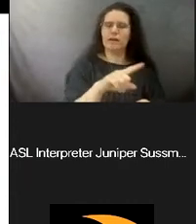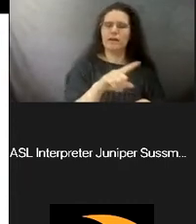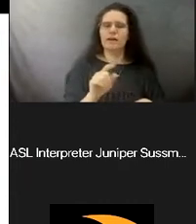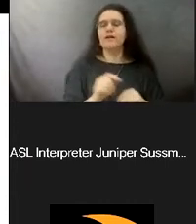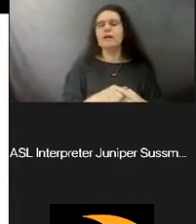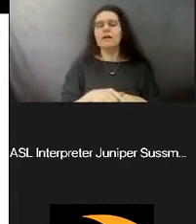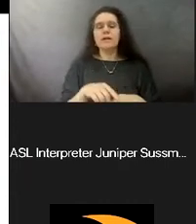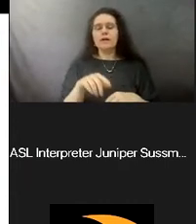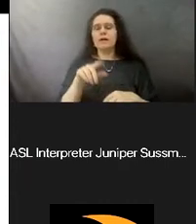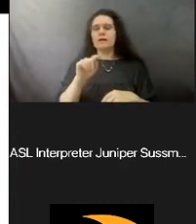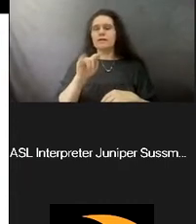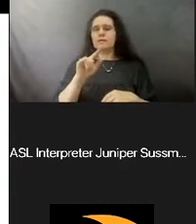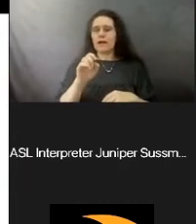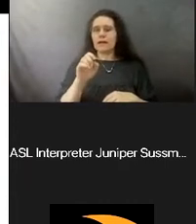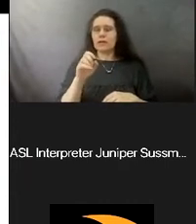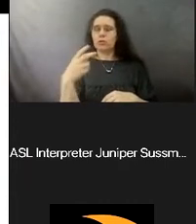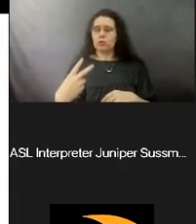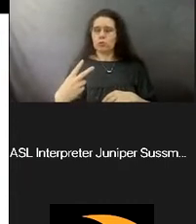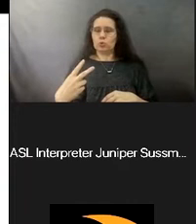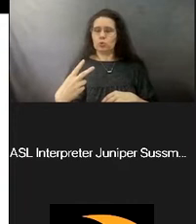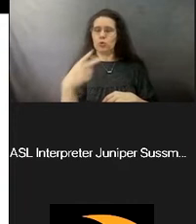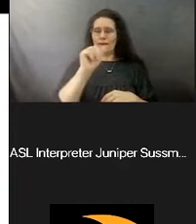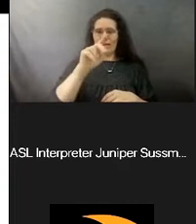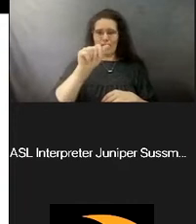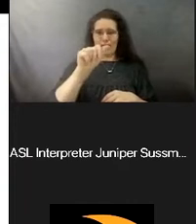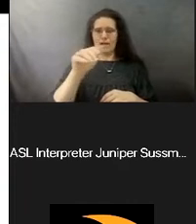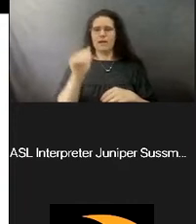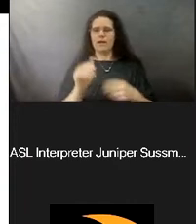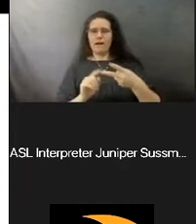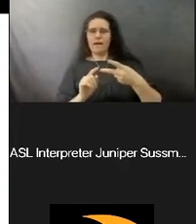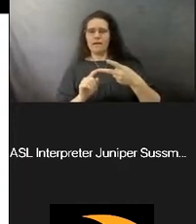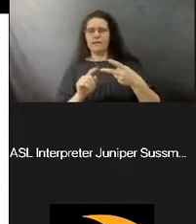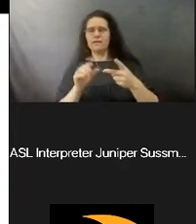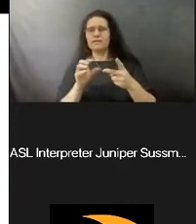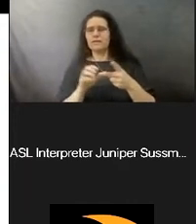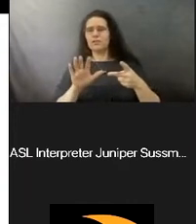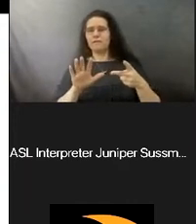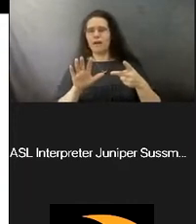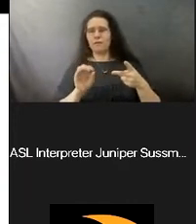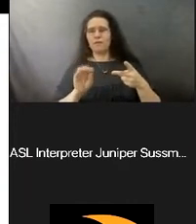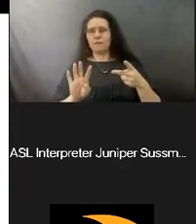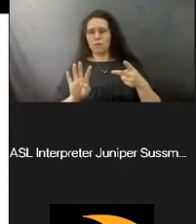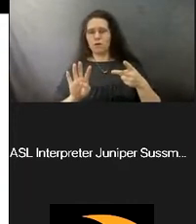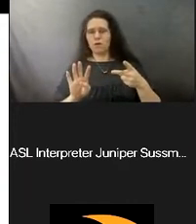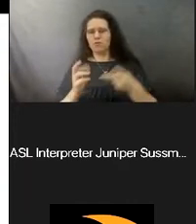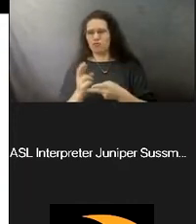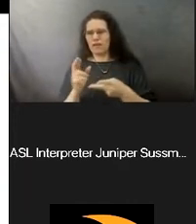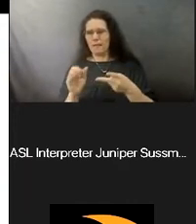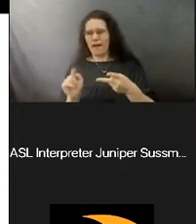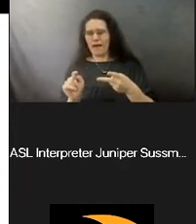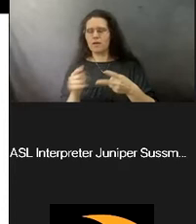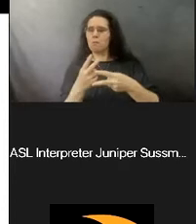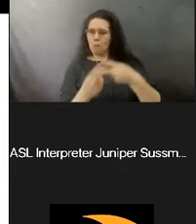Of the ADA and Section 504 of the Rehabilitation Act will apply to all